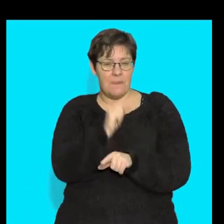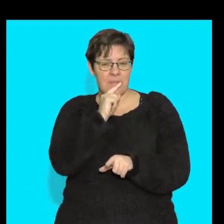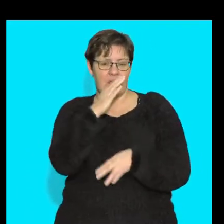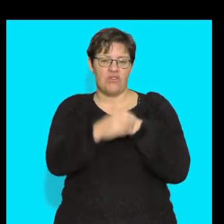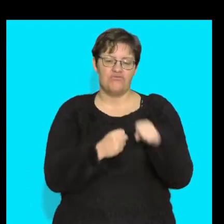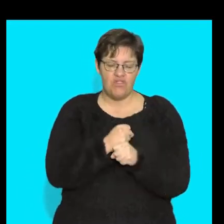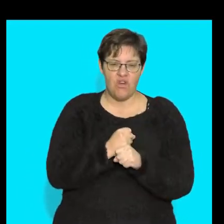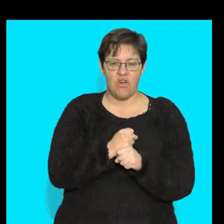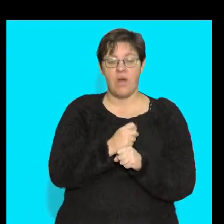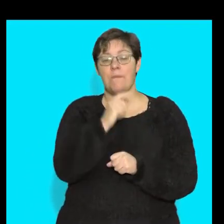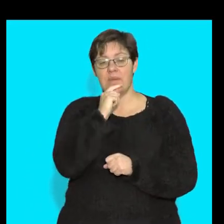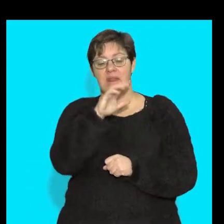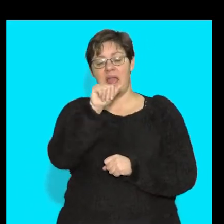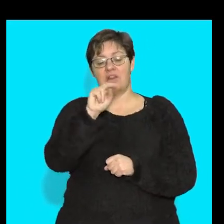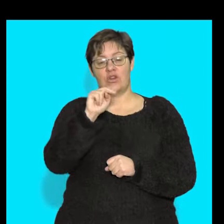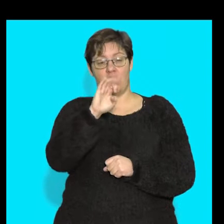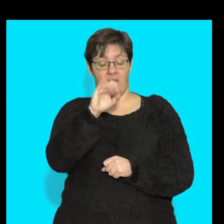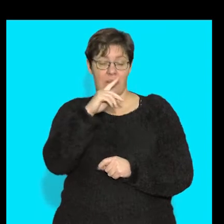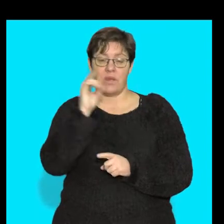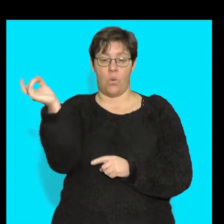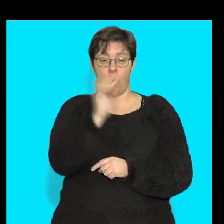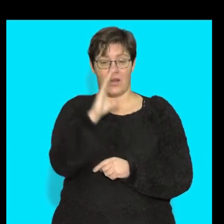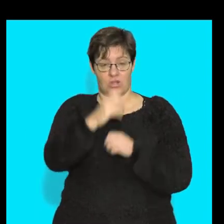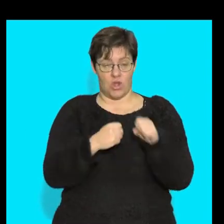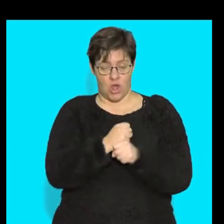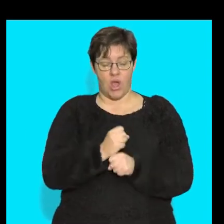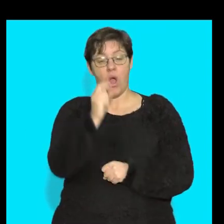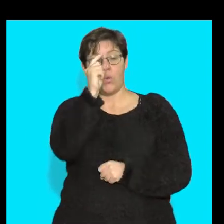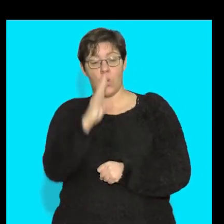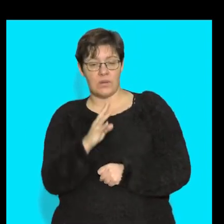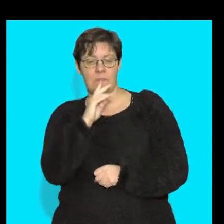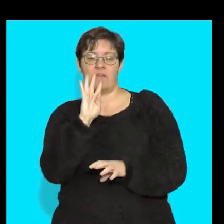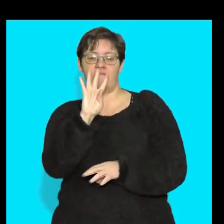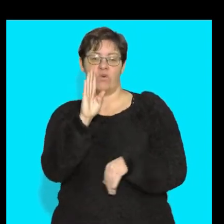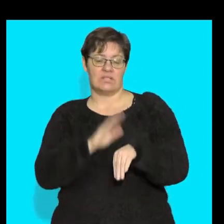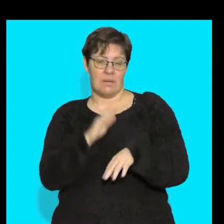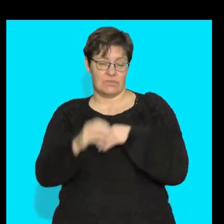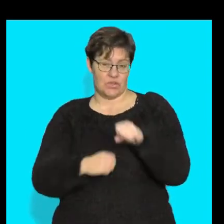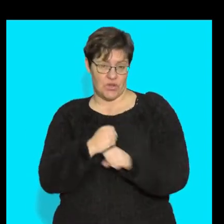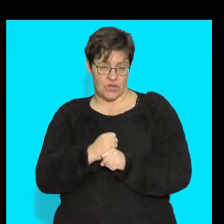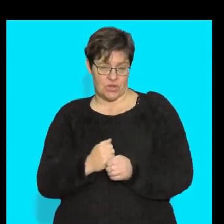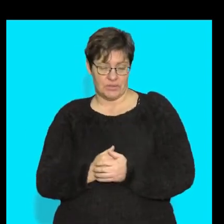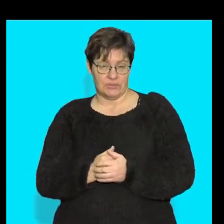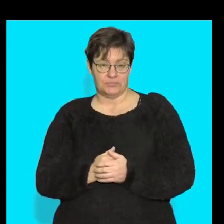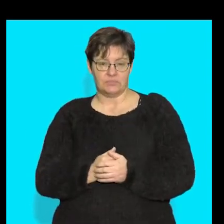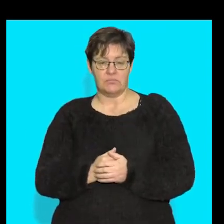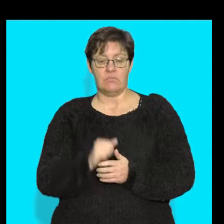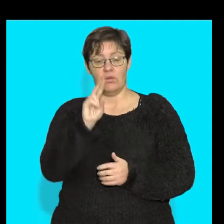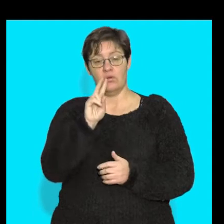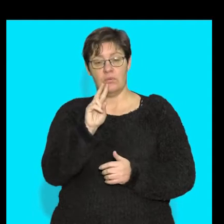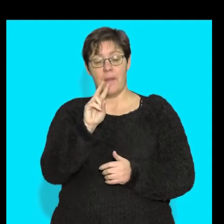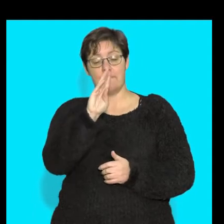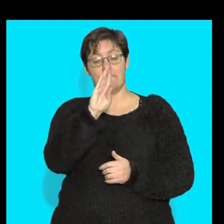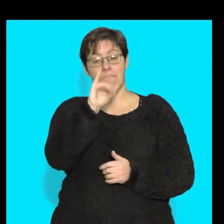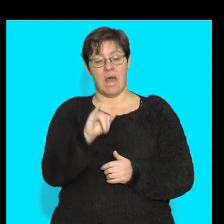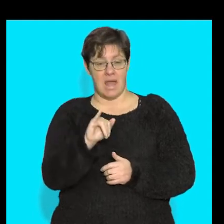this means once a year. And then quarterly means 4 times in a year. Biannually, which is the same